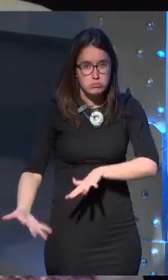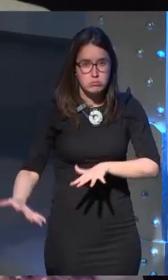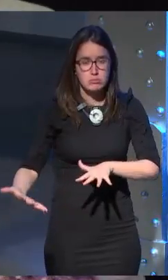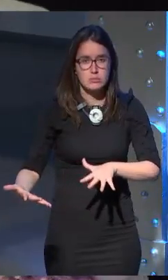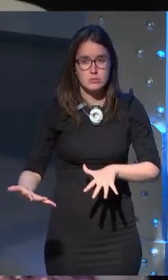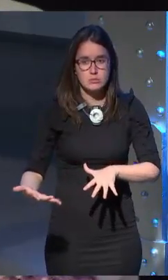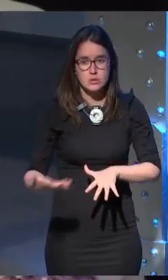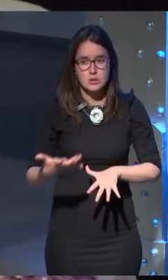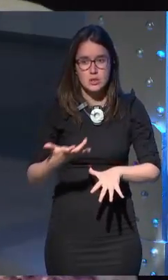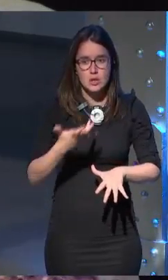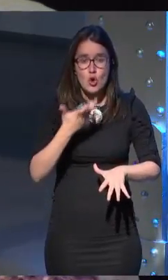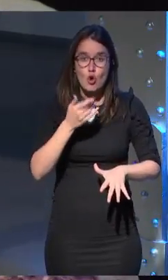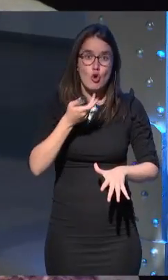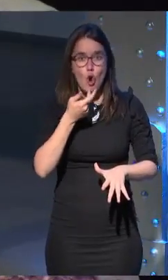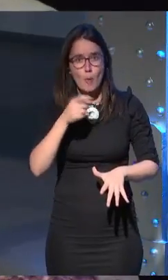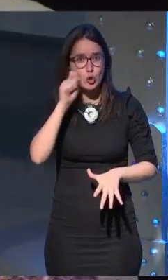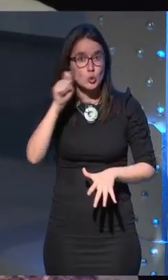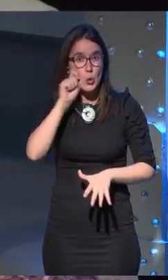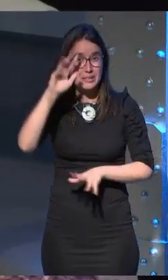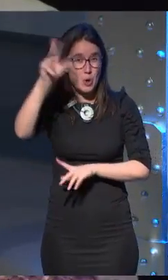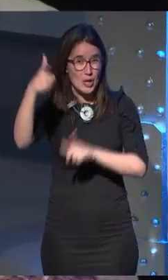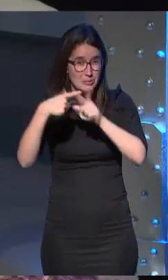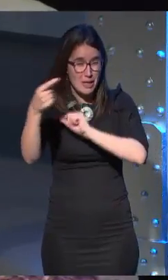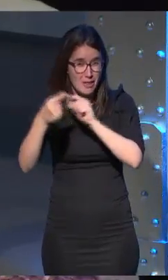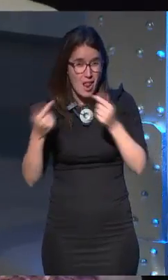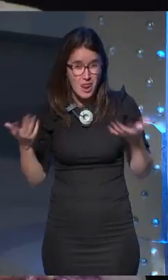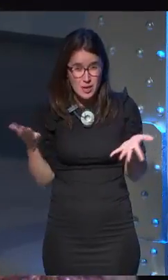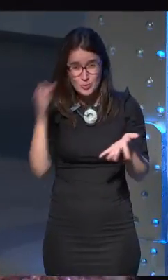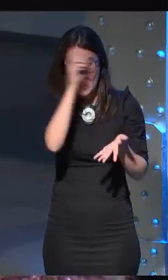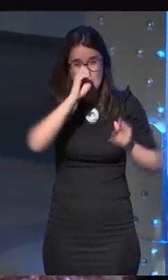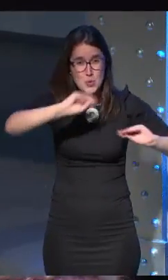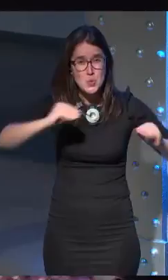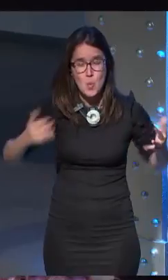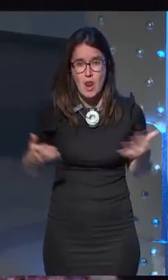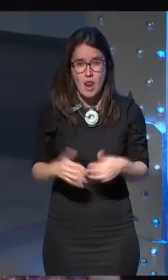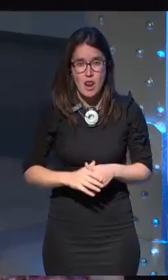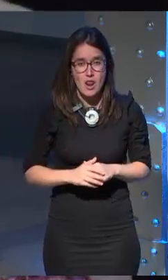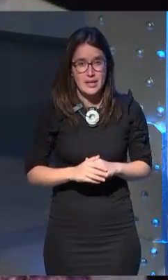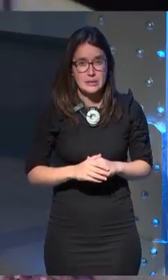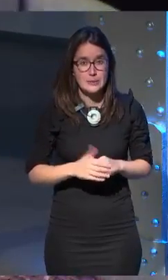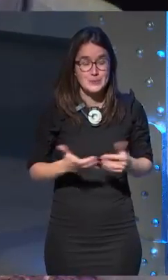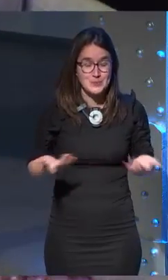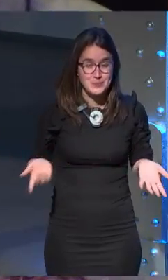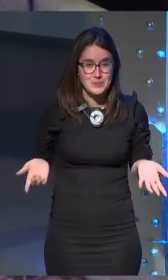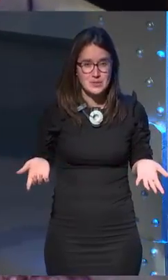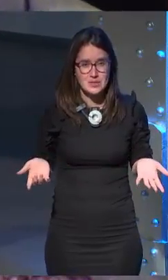about your job turning into tourism, about astronauts turning into tourists?